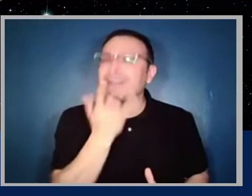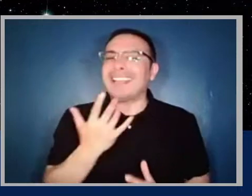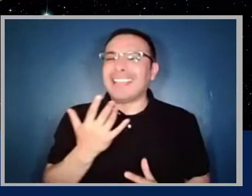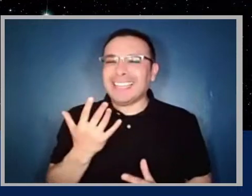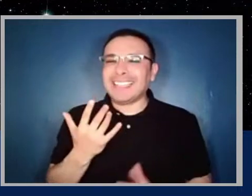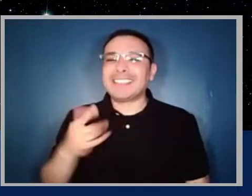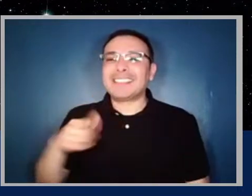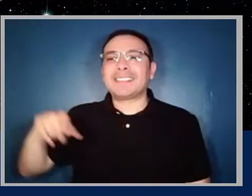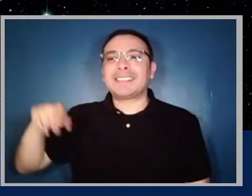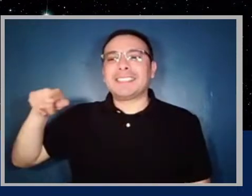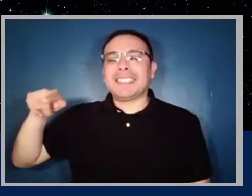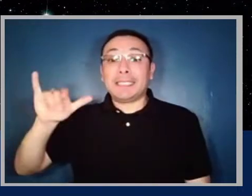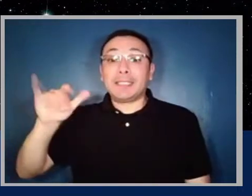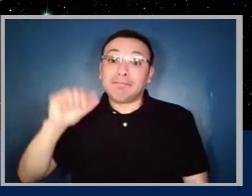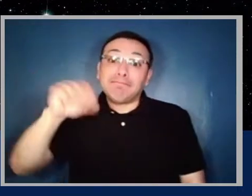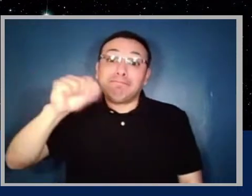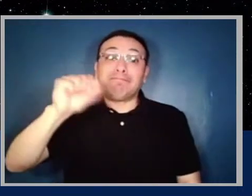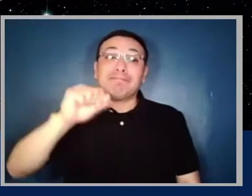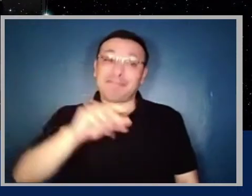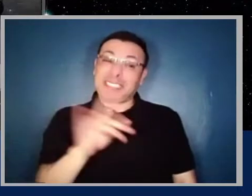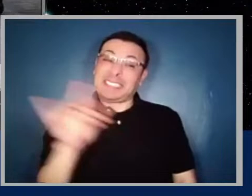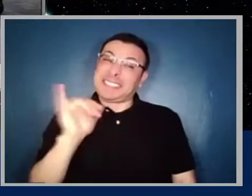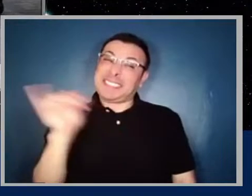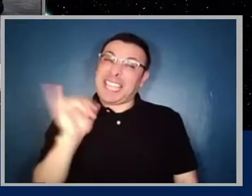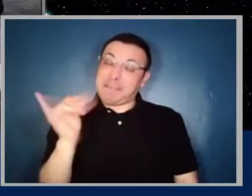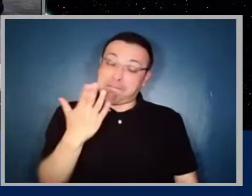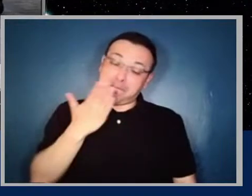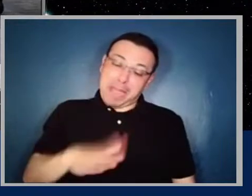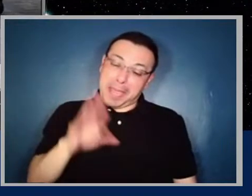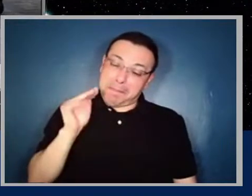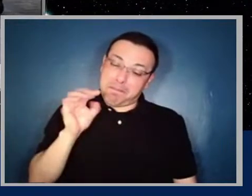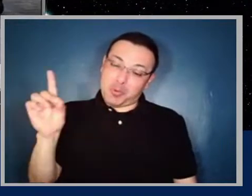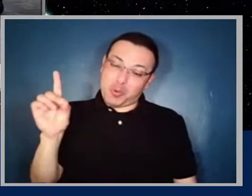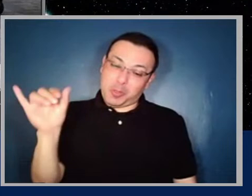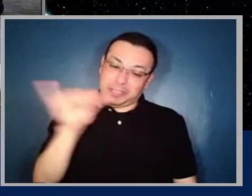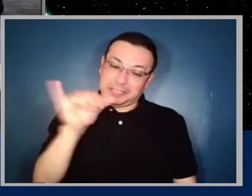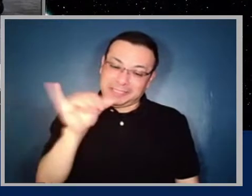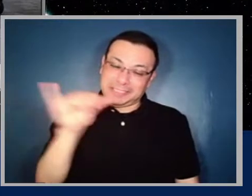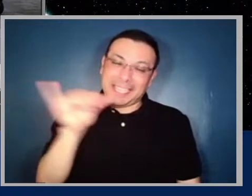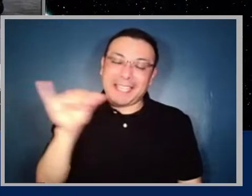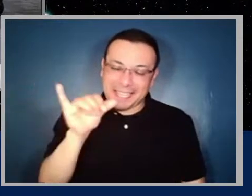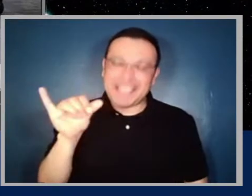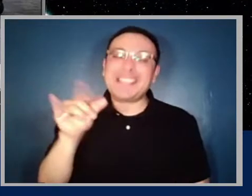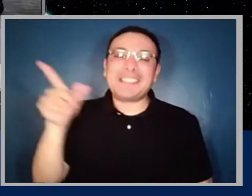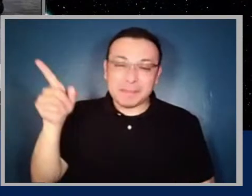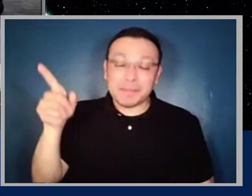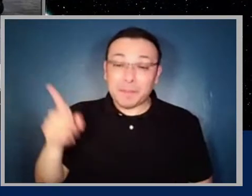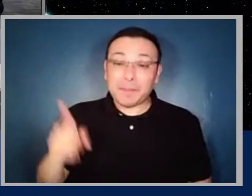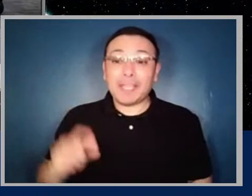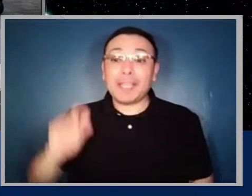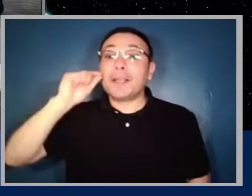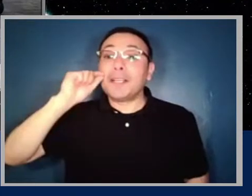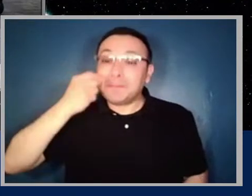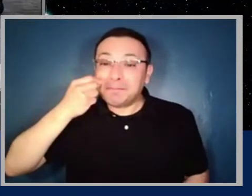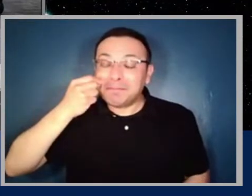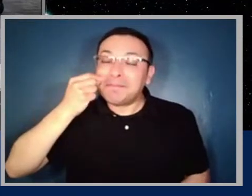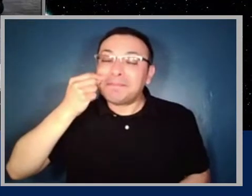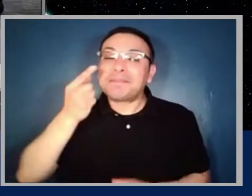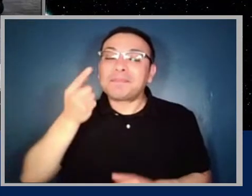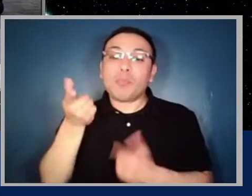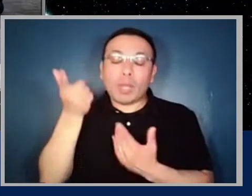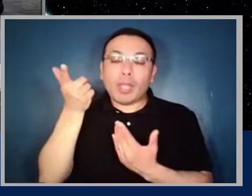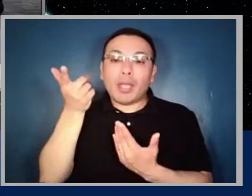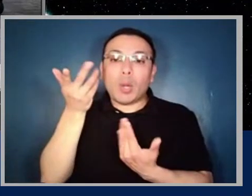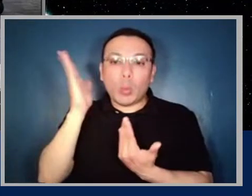And so this is actually the first time that we're going to be taking it out into the open ocean. We have taken it out here at Kennedy Space Center. And